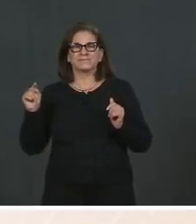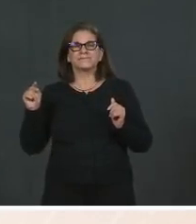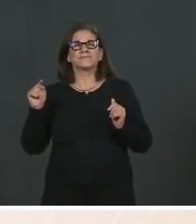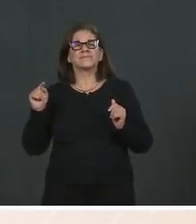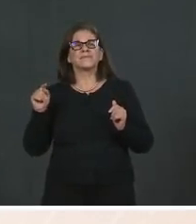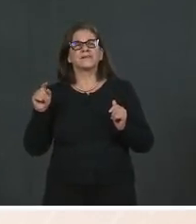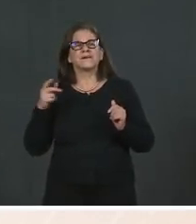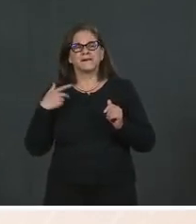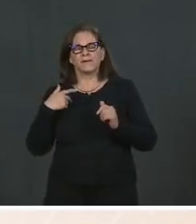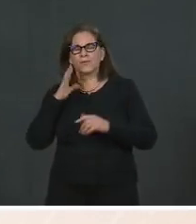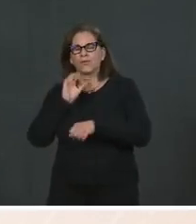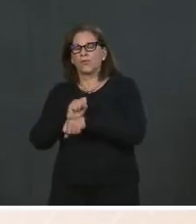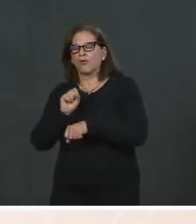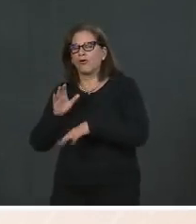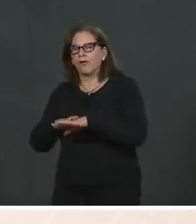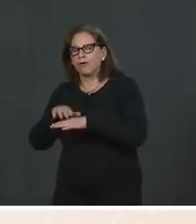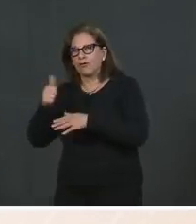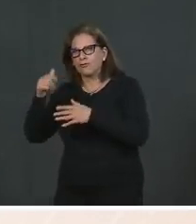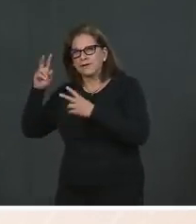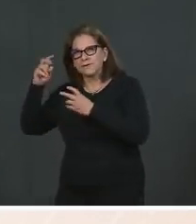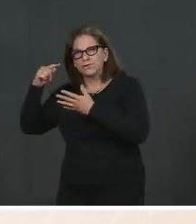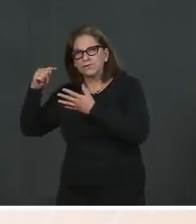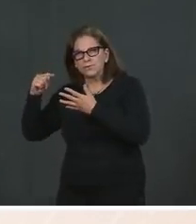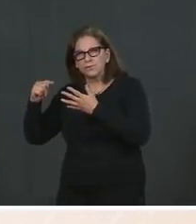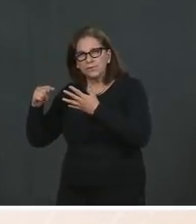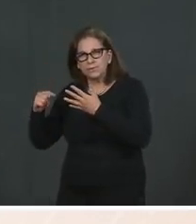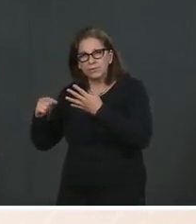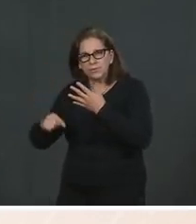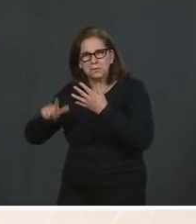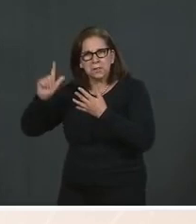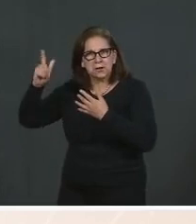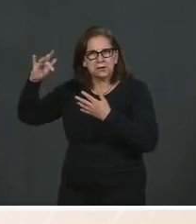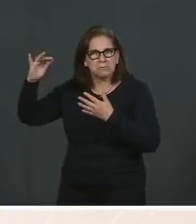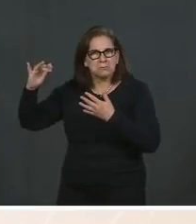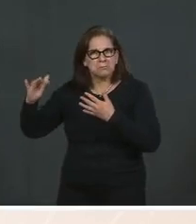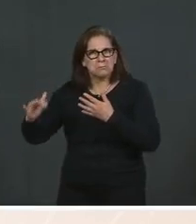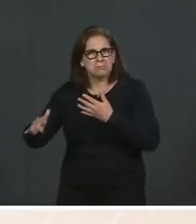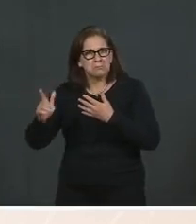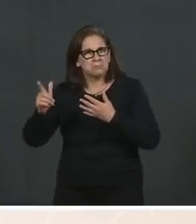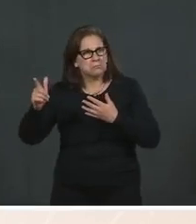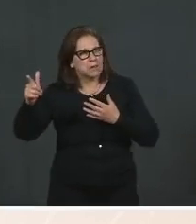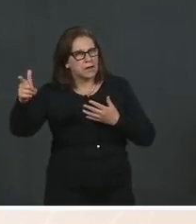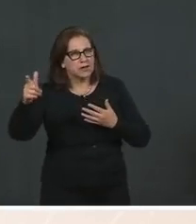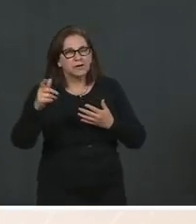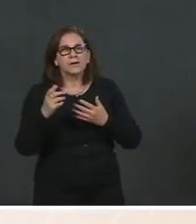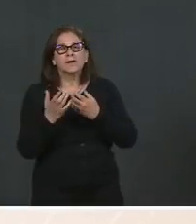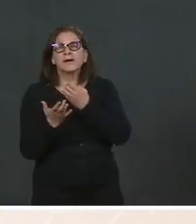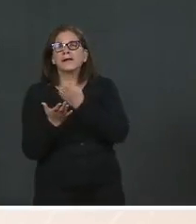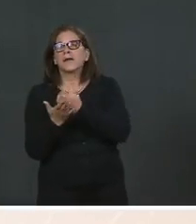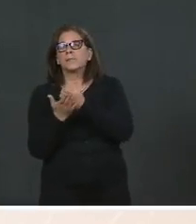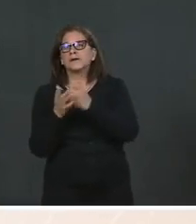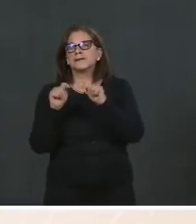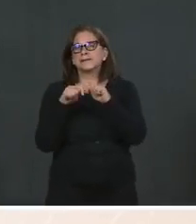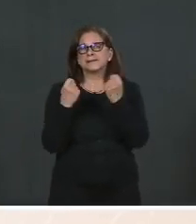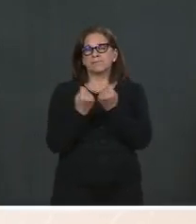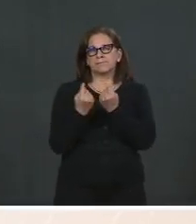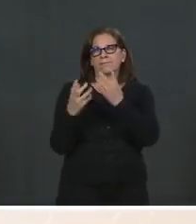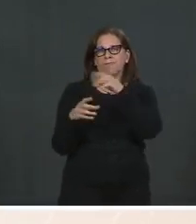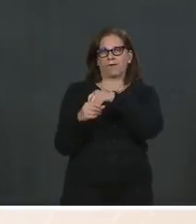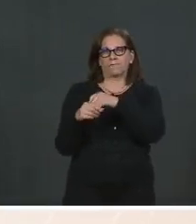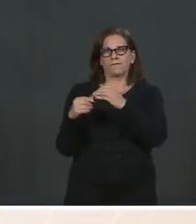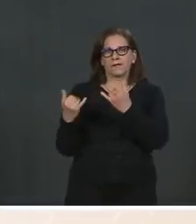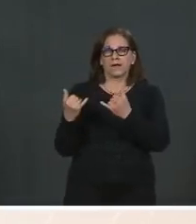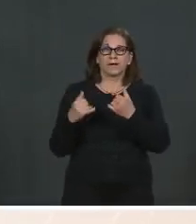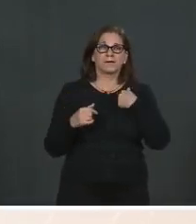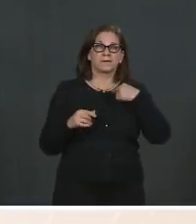month, which is still being working its way through an economic team. But I can assure you that when the president lays out his infrastructure